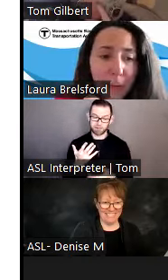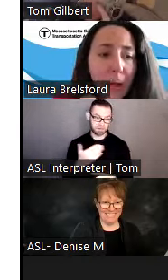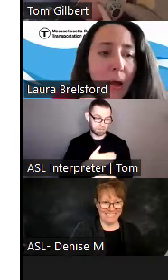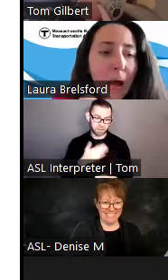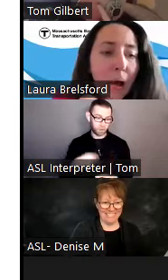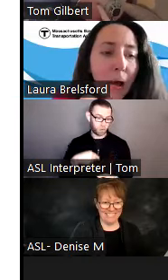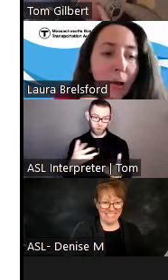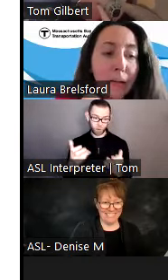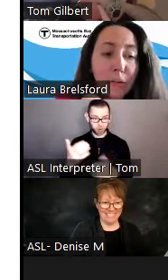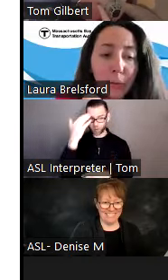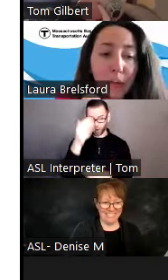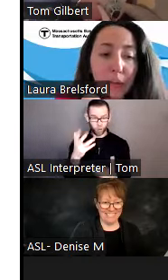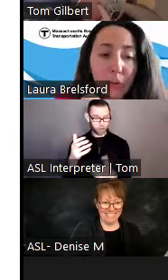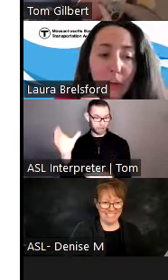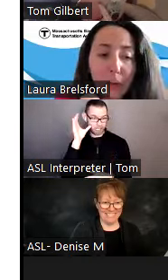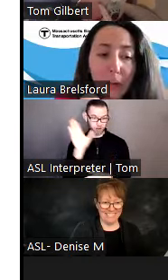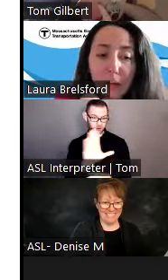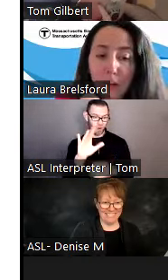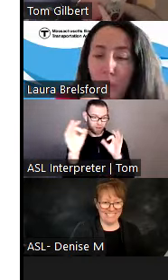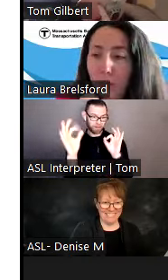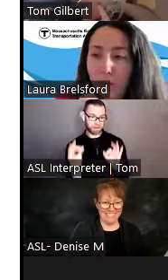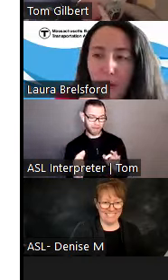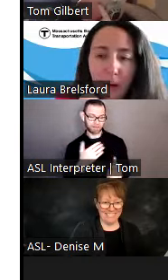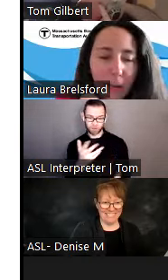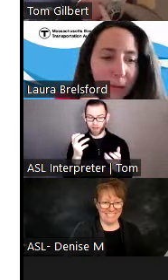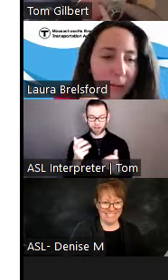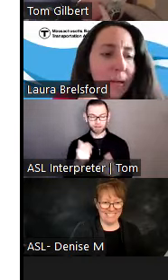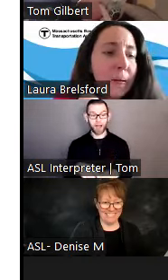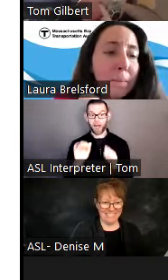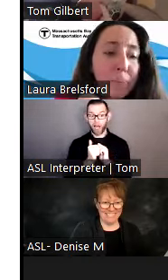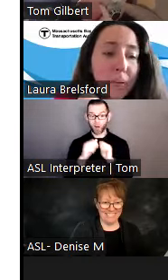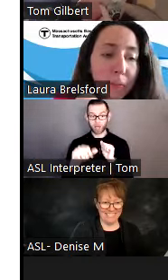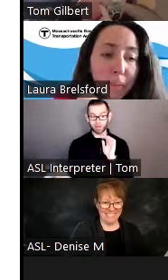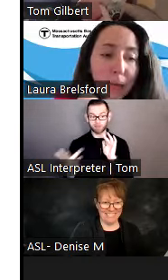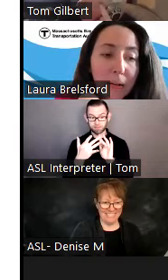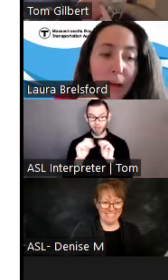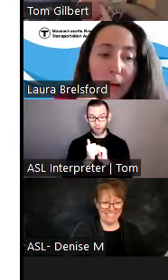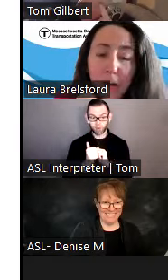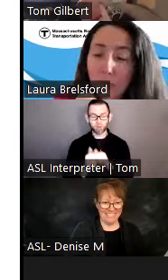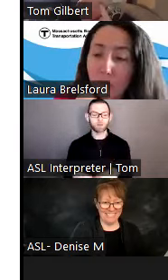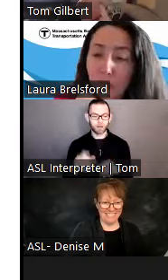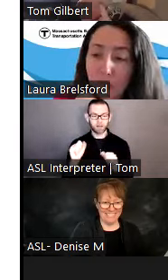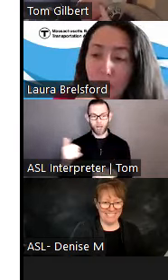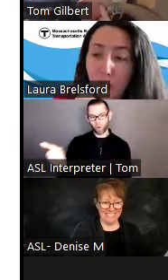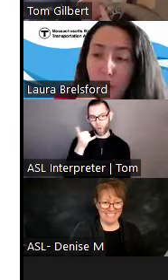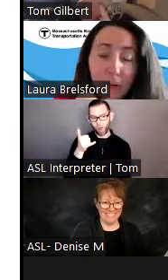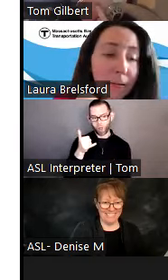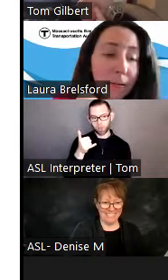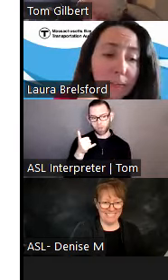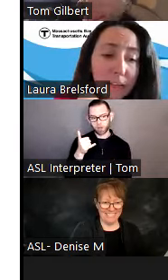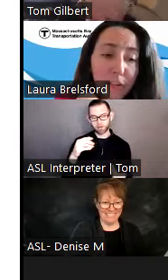you. And you can get in touch with us by calling the main customer